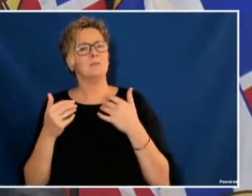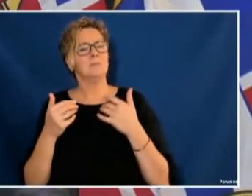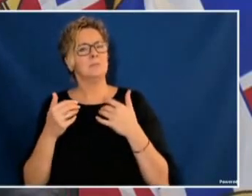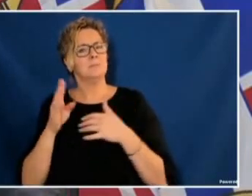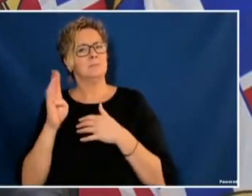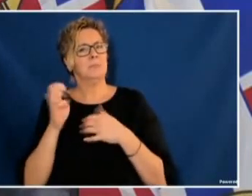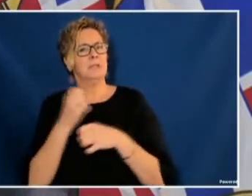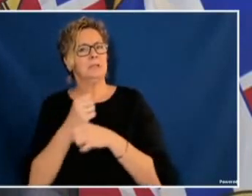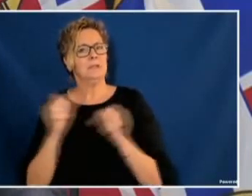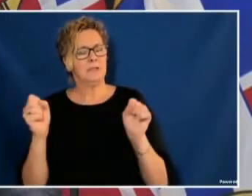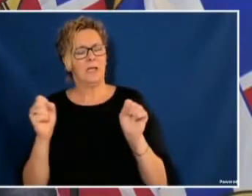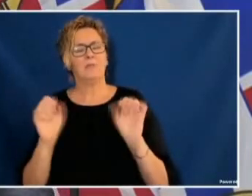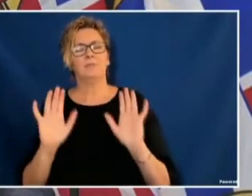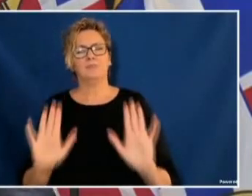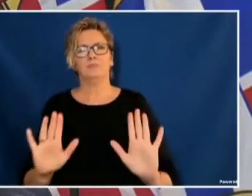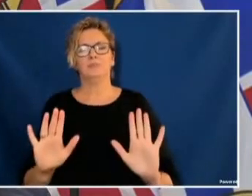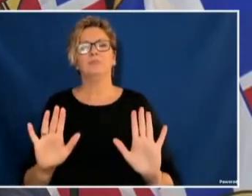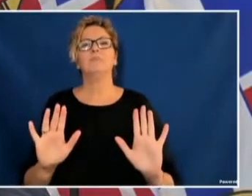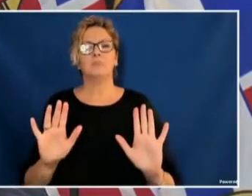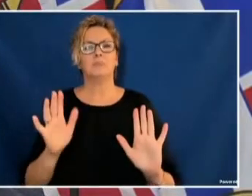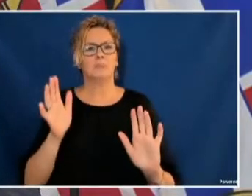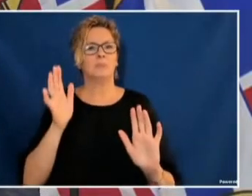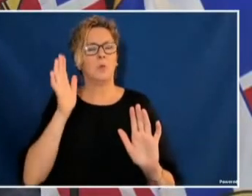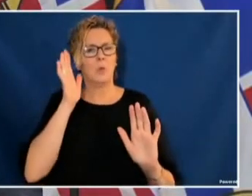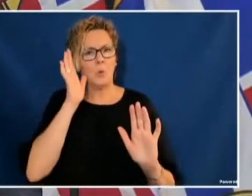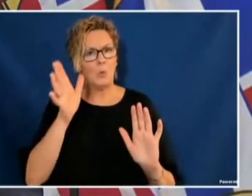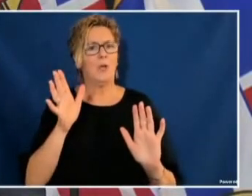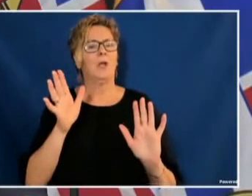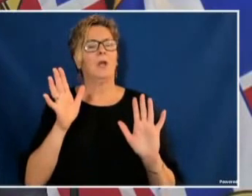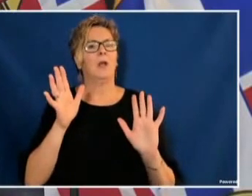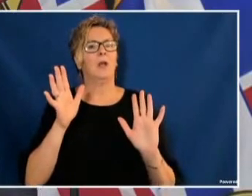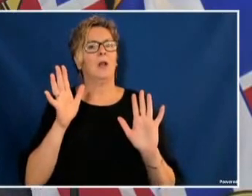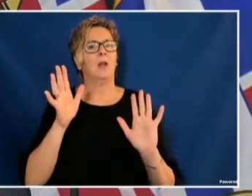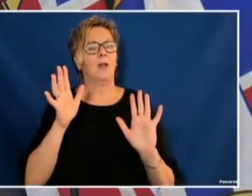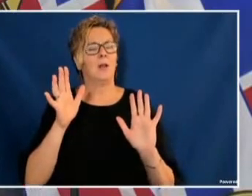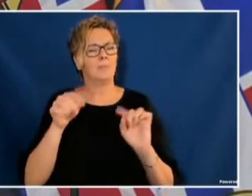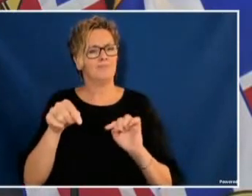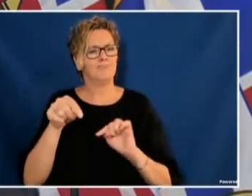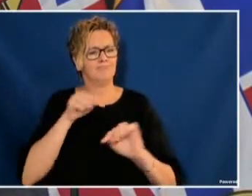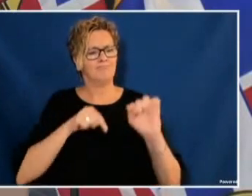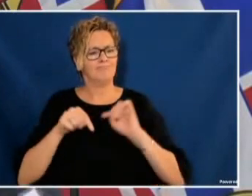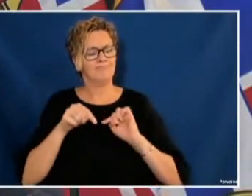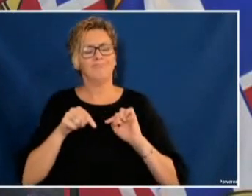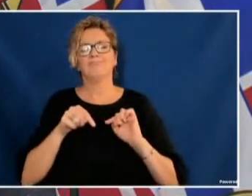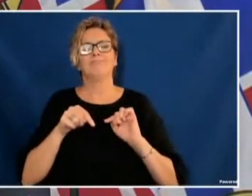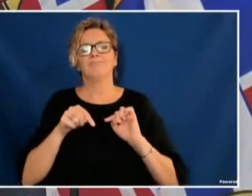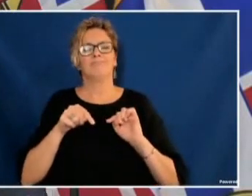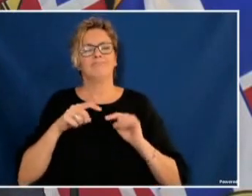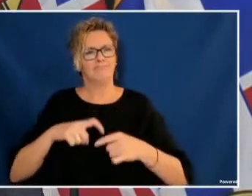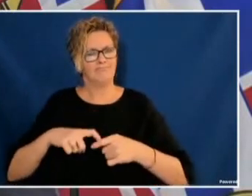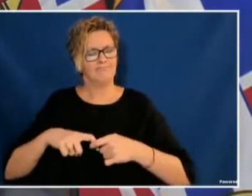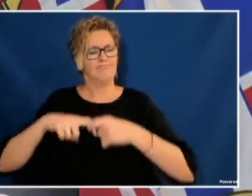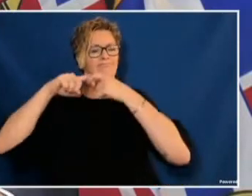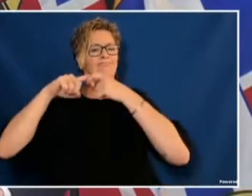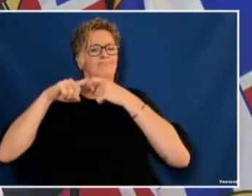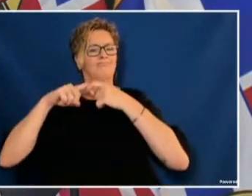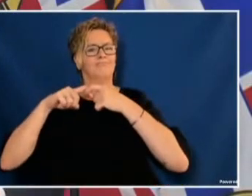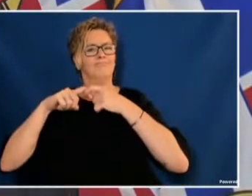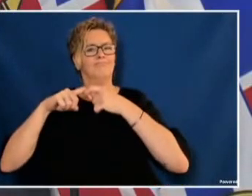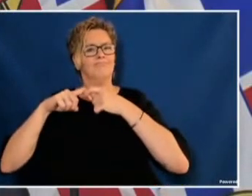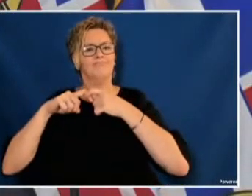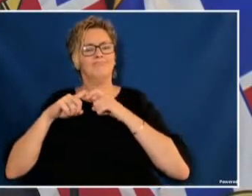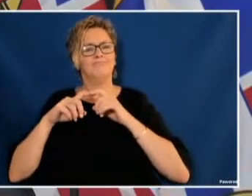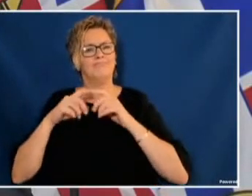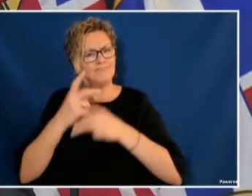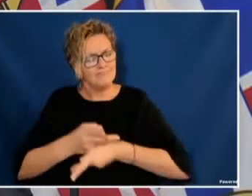only express my appreciation to all of you for that. I wanted to bring updates to issues that we regularly do